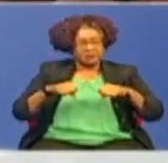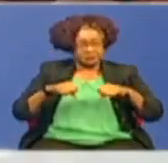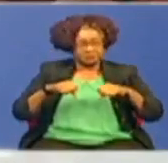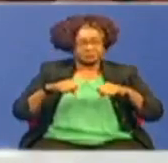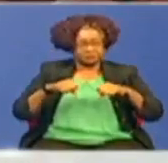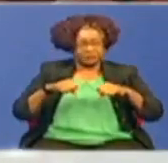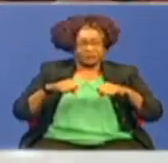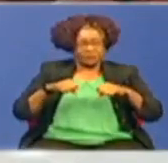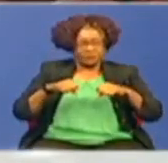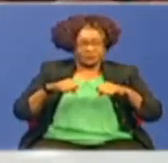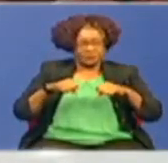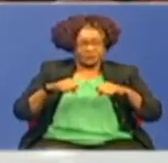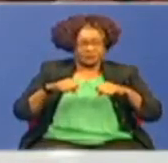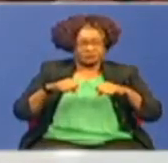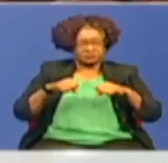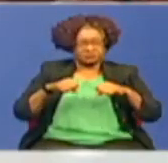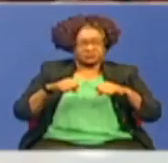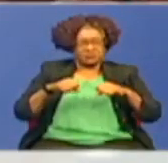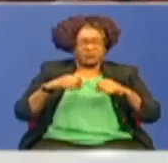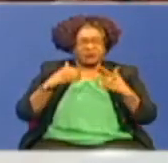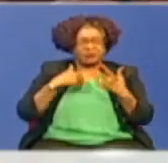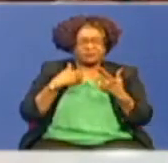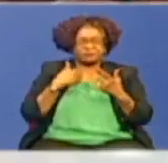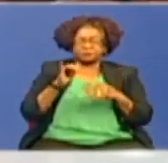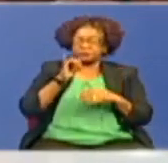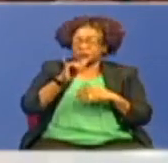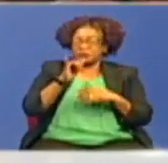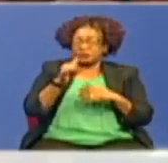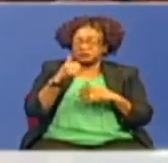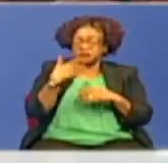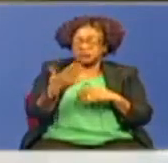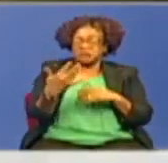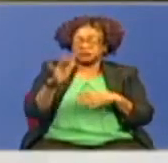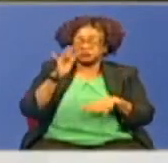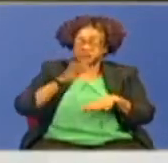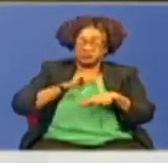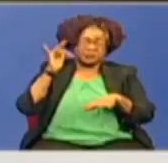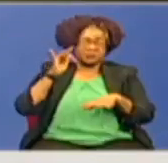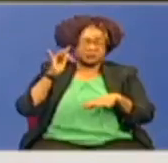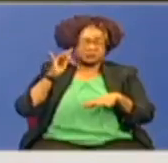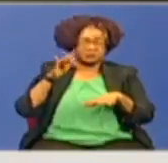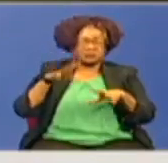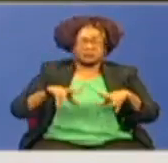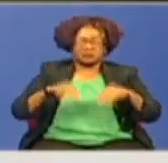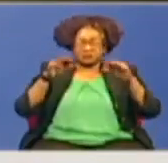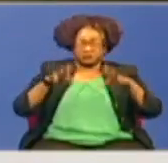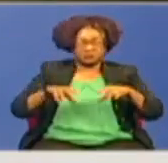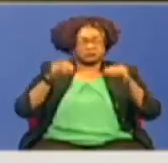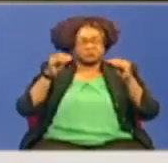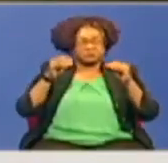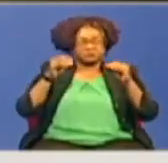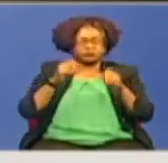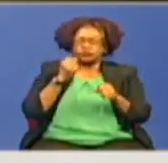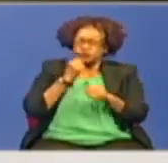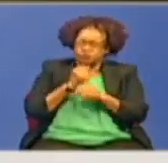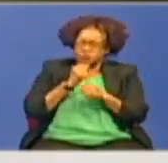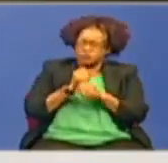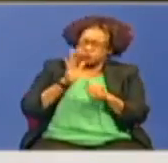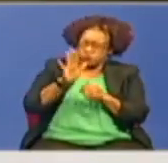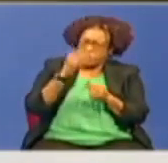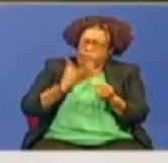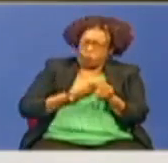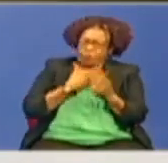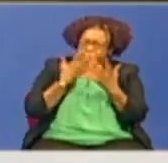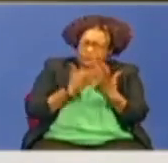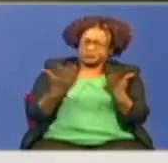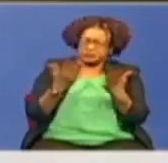the green snake in the green grass. You did your own things, cooked your own